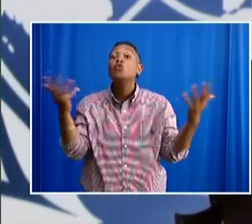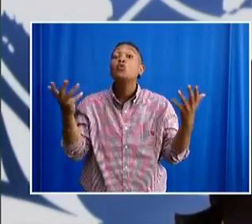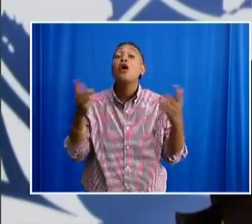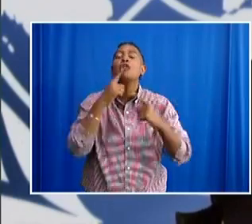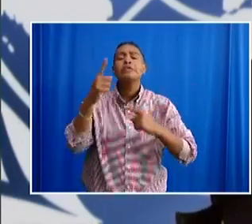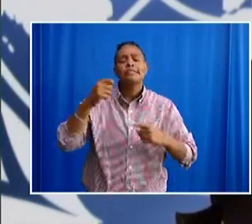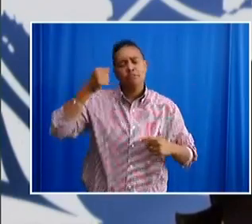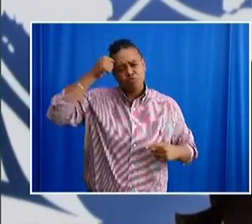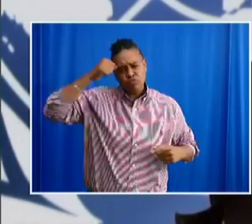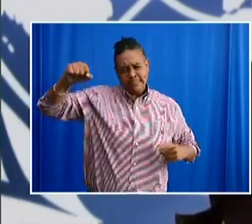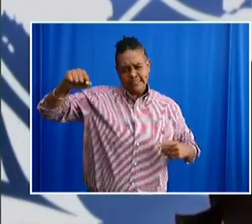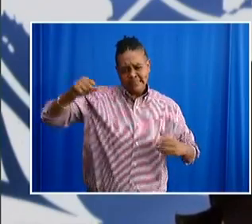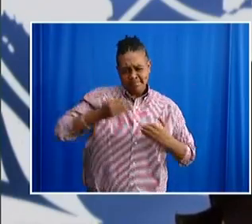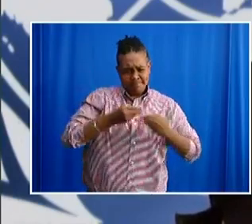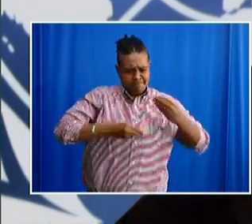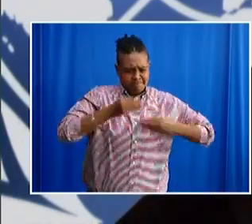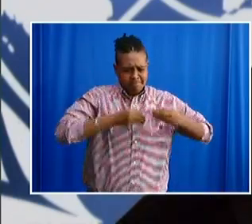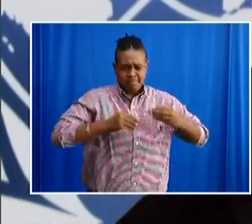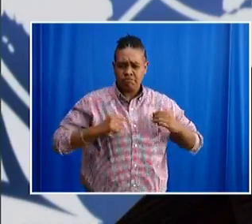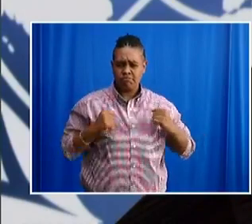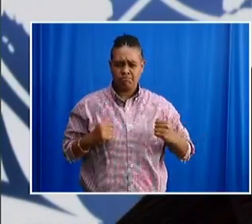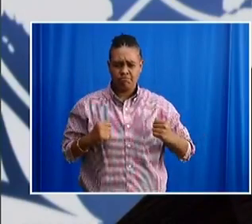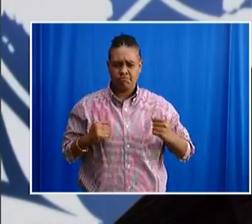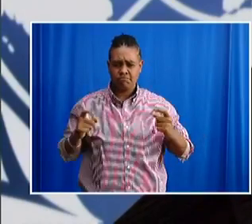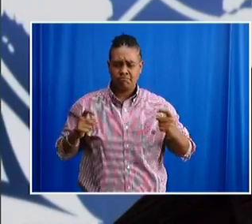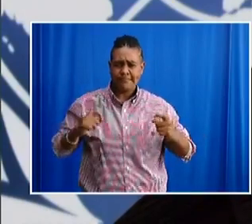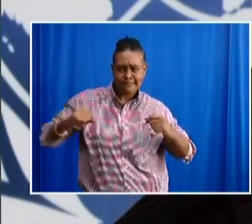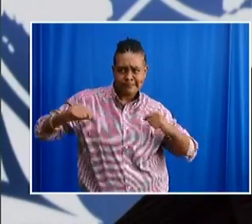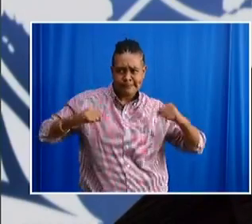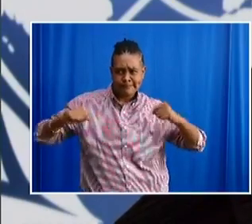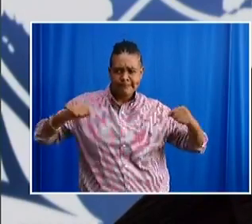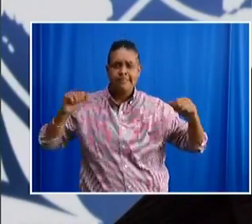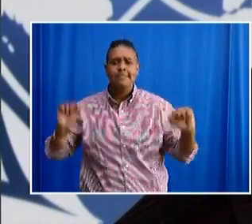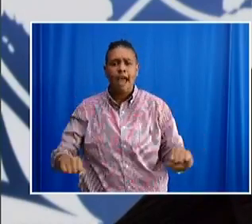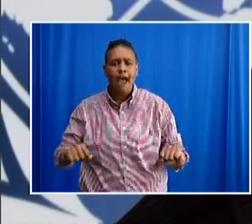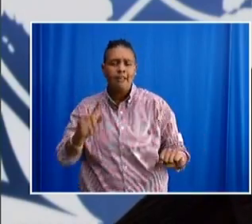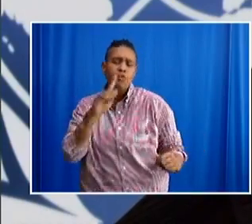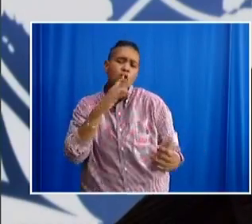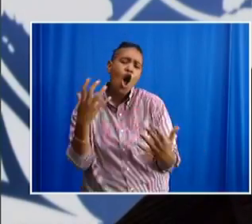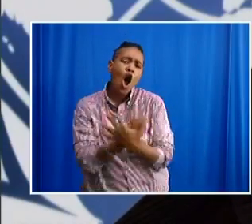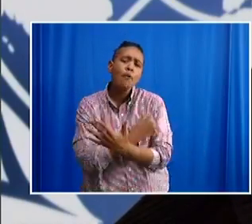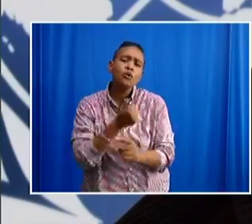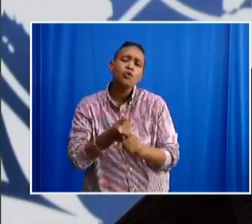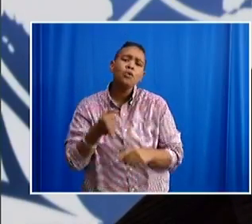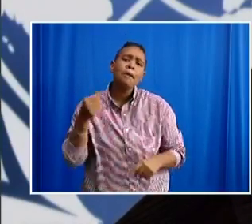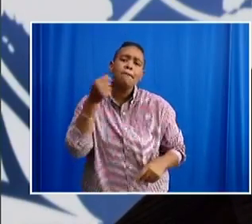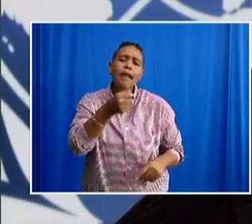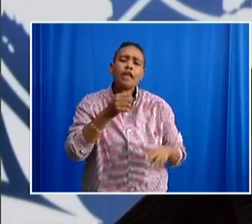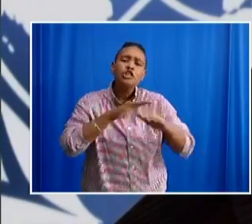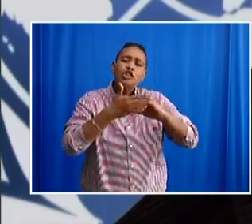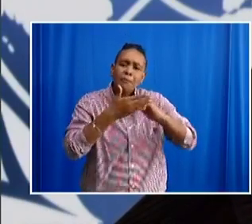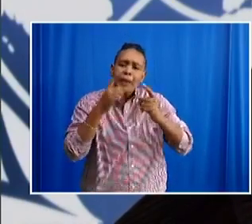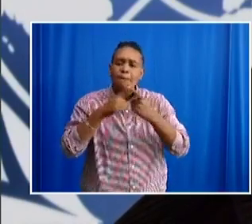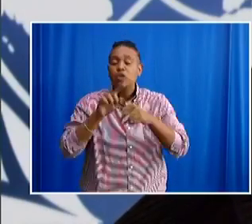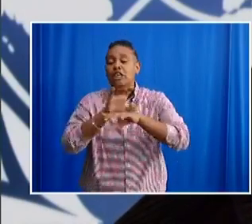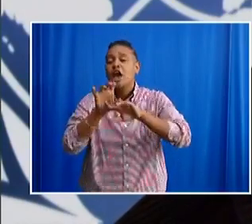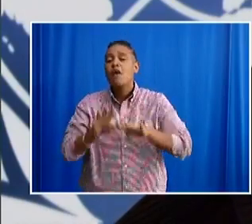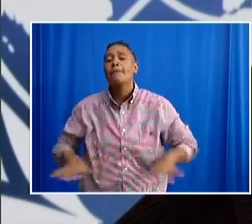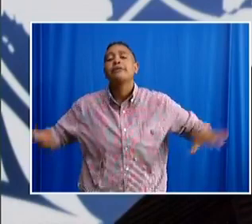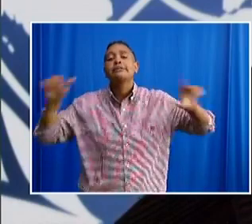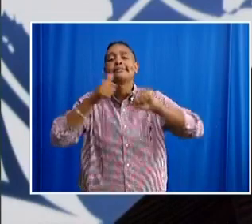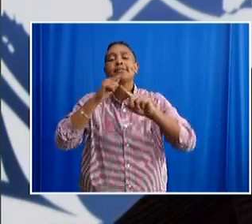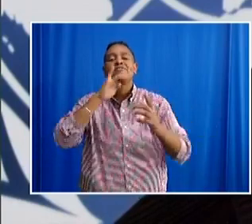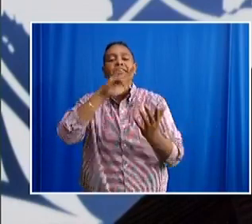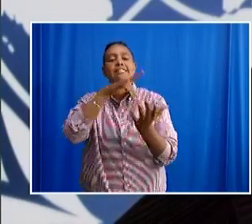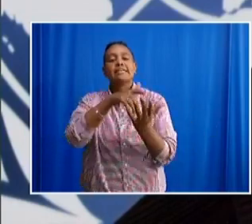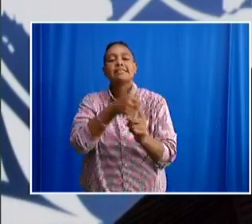building resilient economies. This will be an opportunity to place Jamaica and the Caribbean region at the